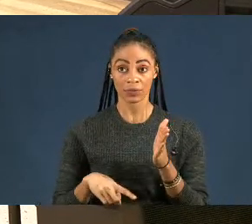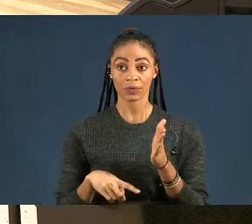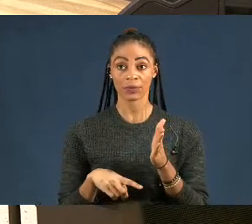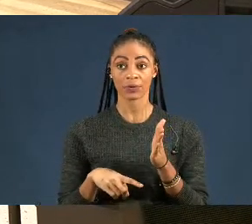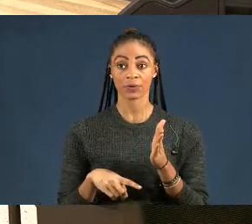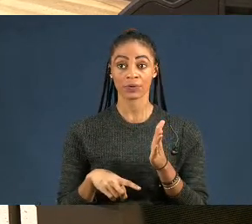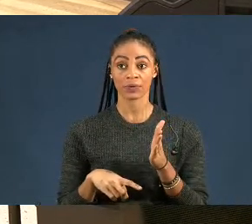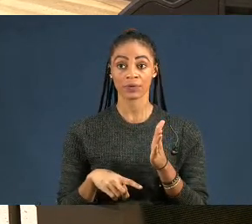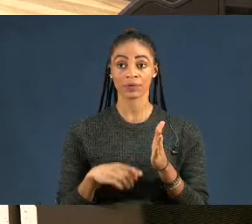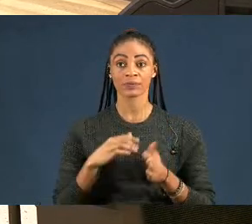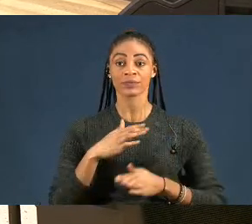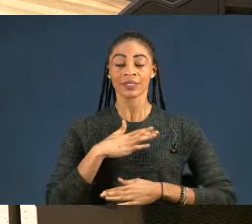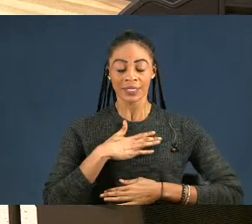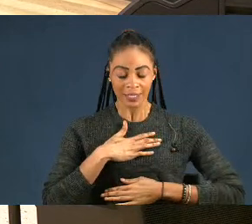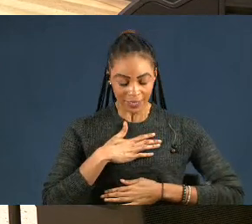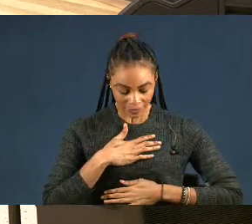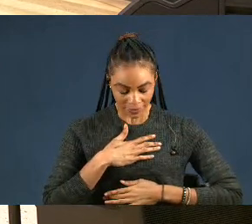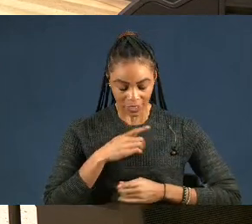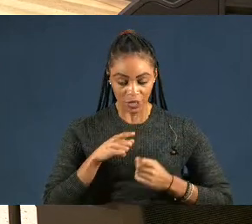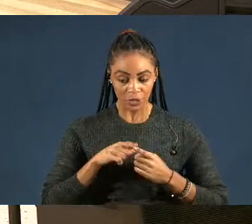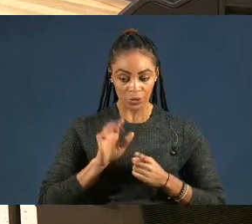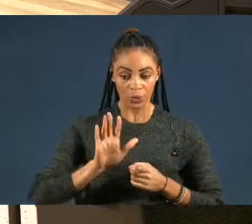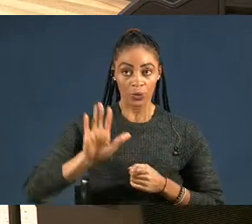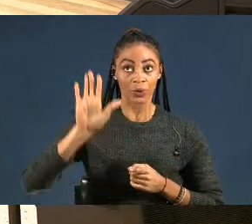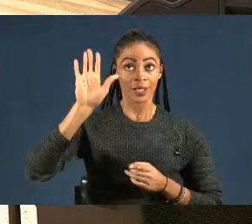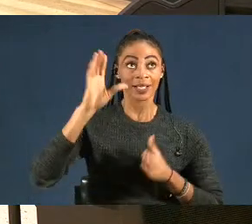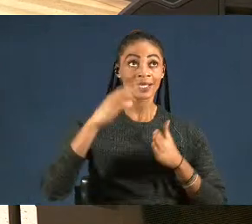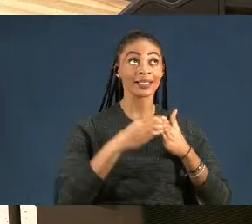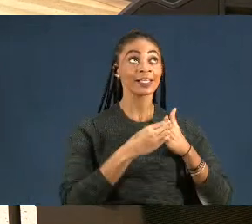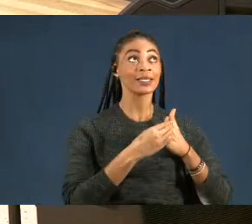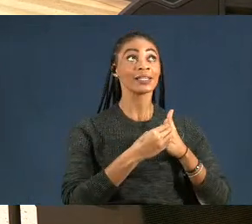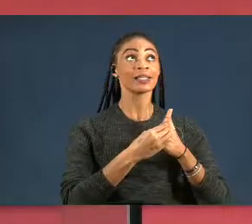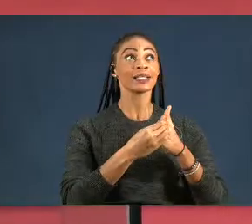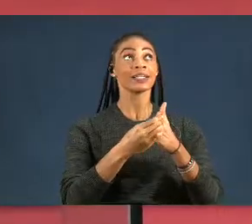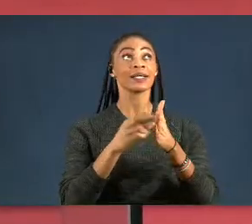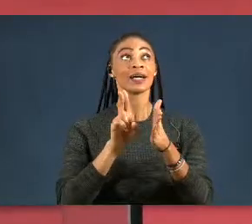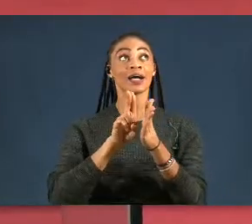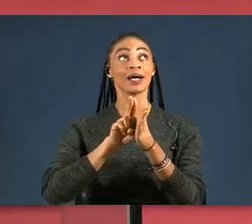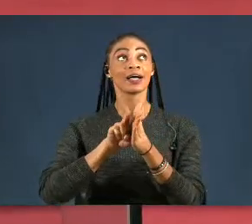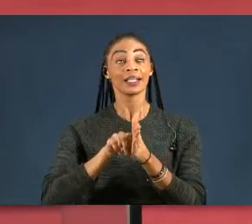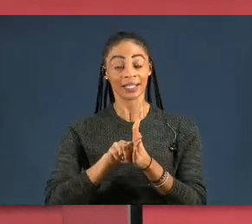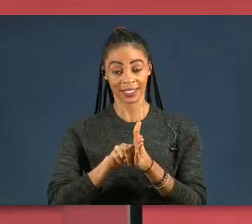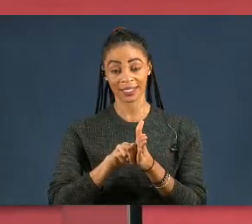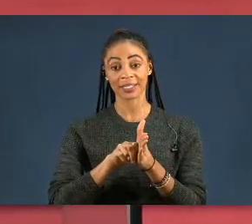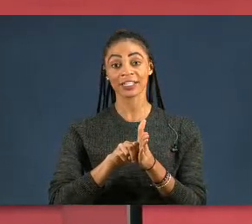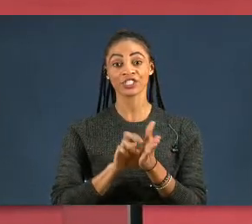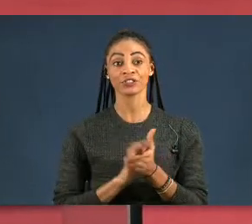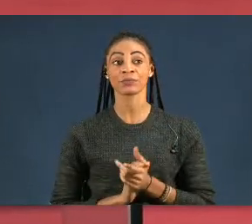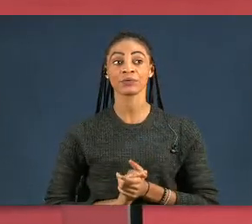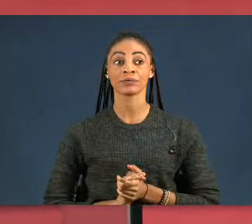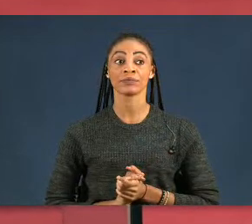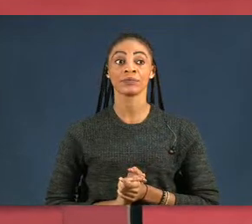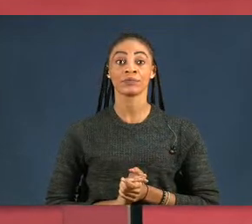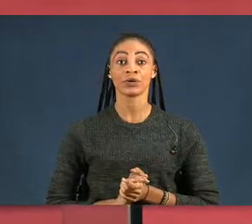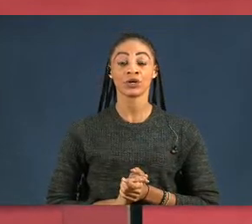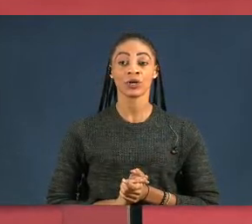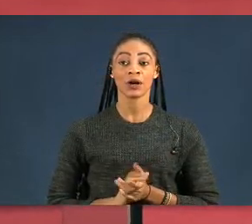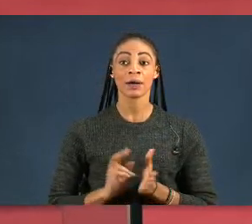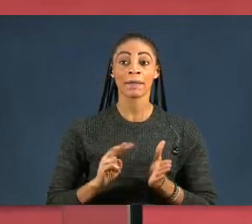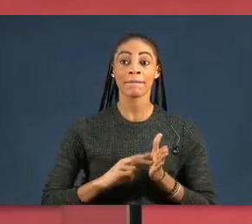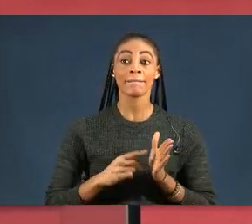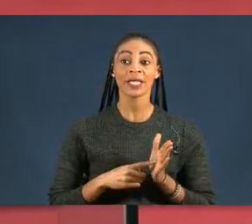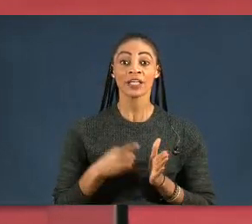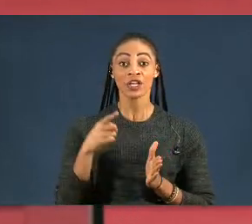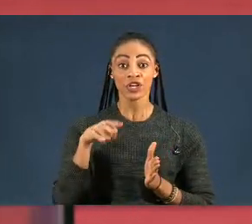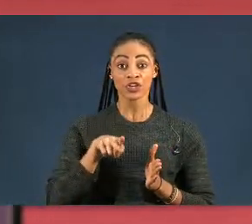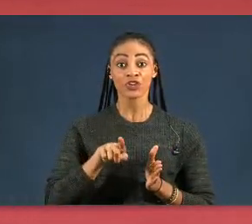Submitting means submit to his leadership. Submitting just means that you